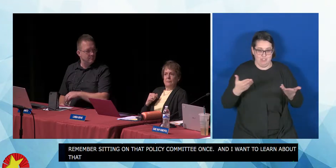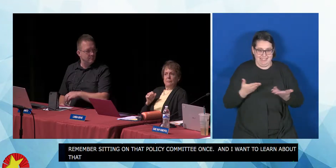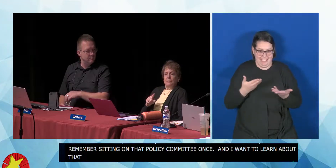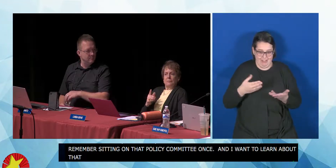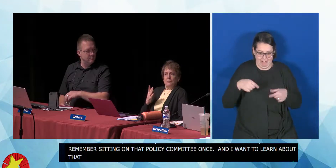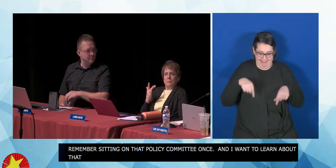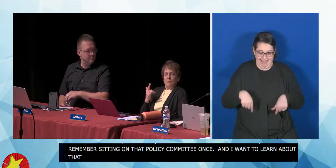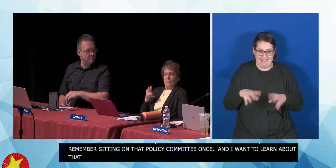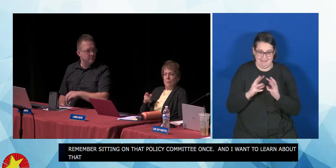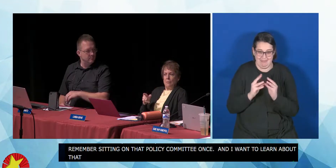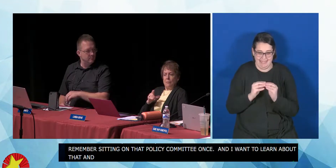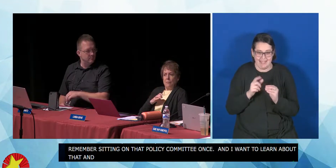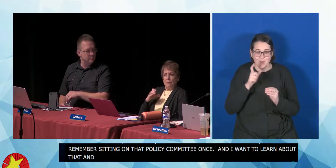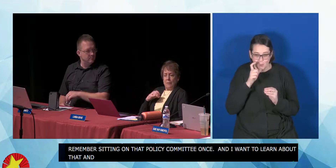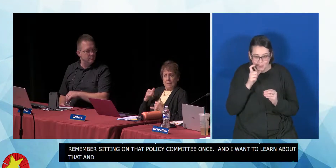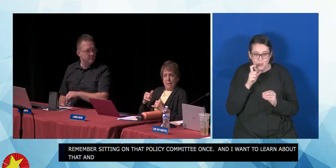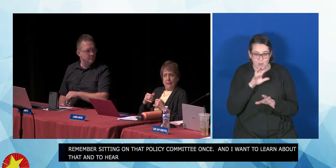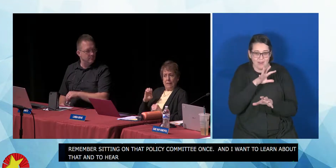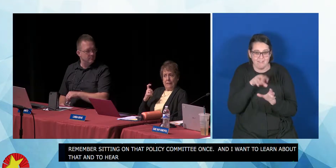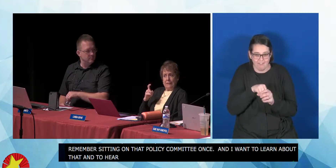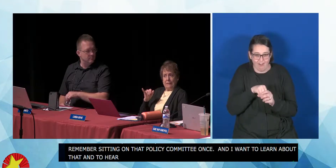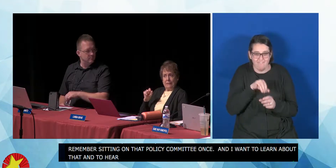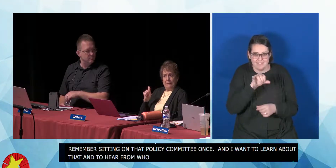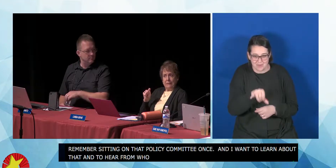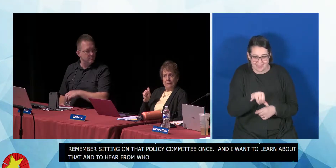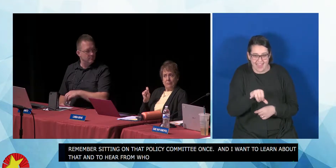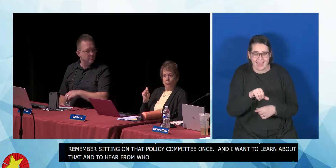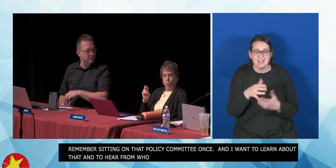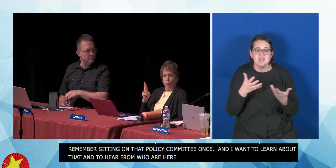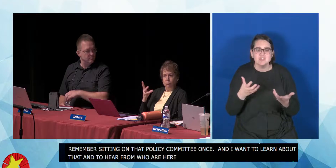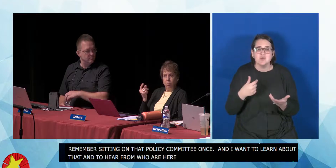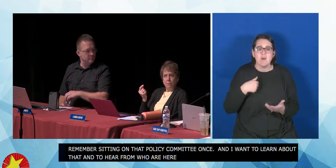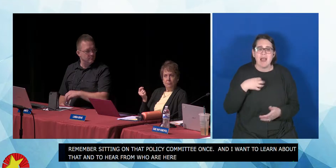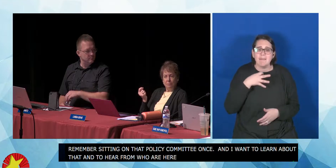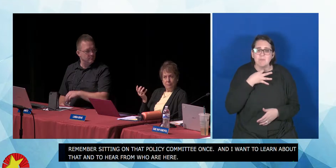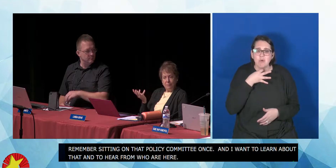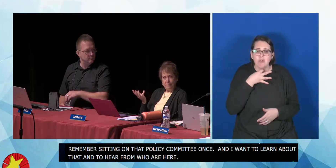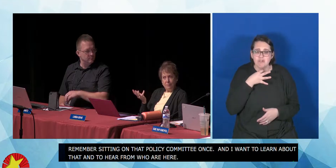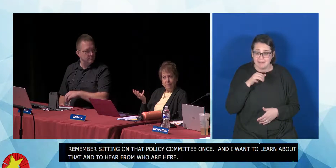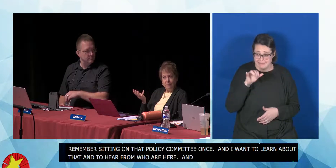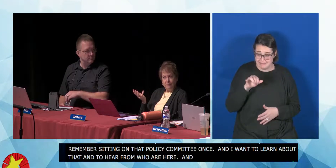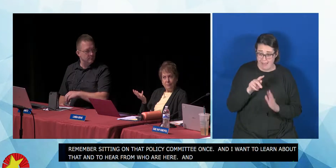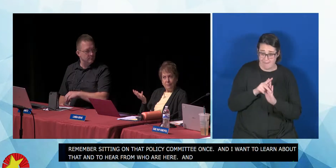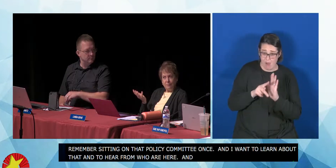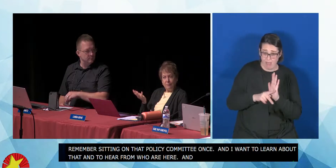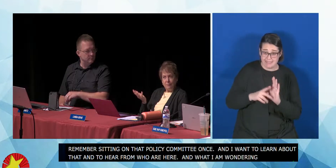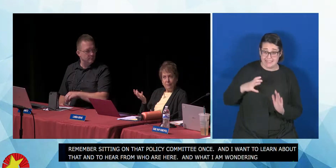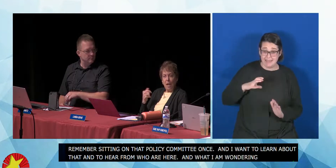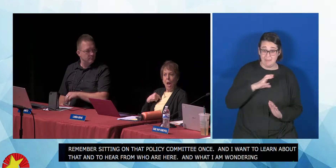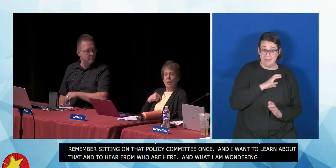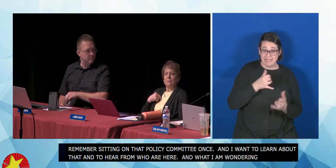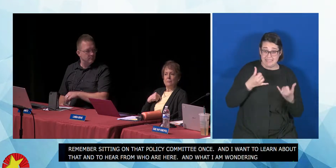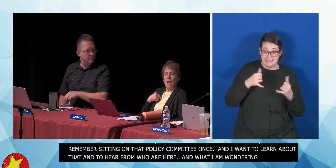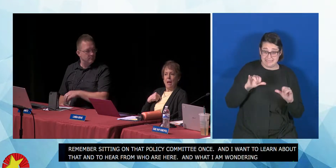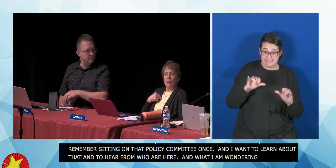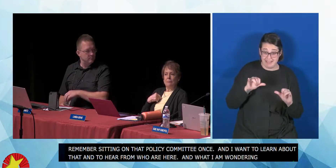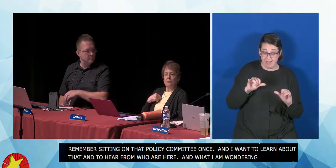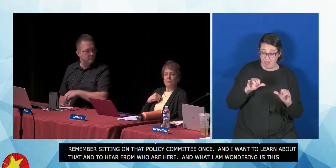meeting. And what I'm wondering is, does that policy committee still exist, or where are we at with that?